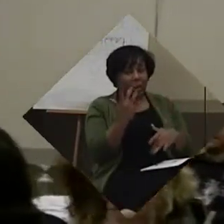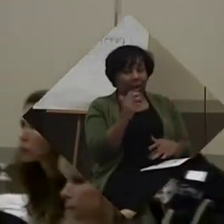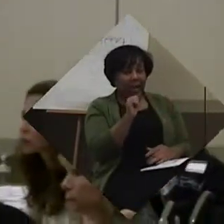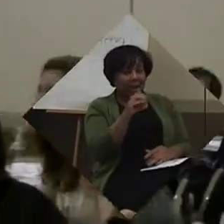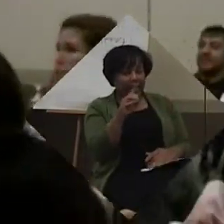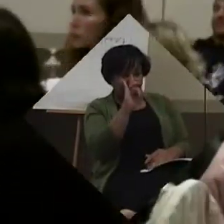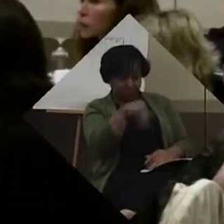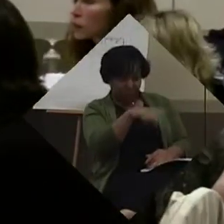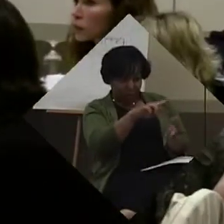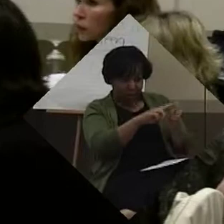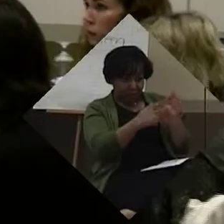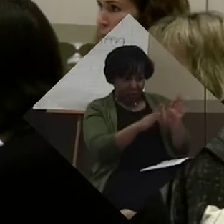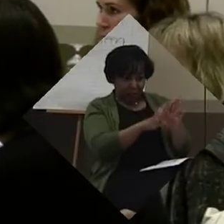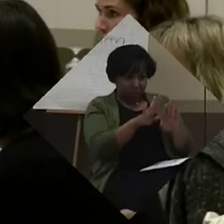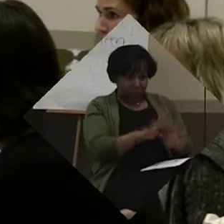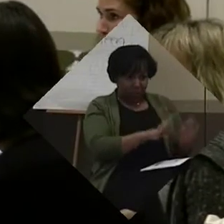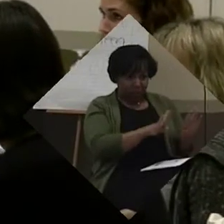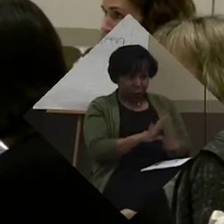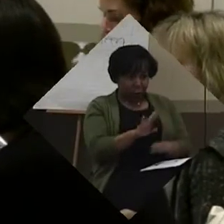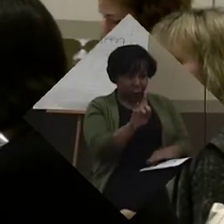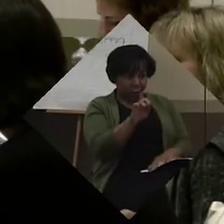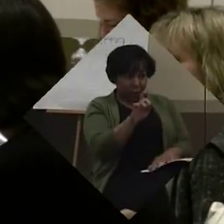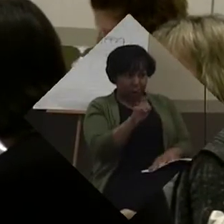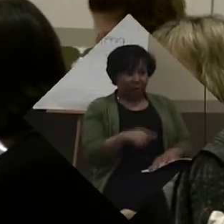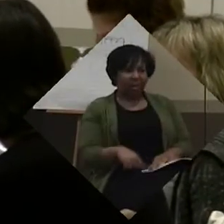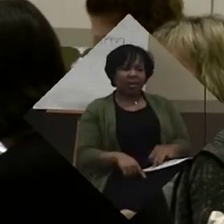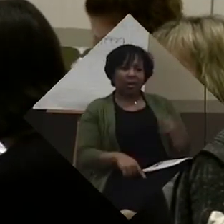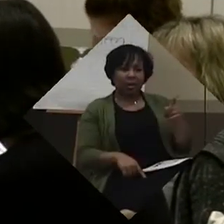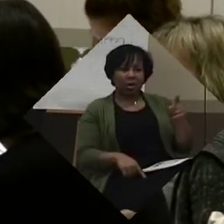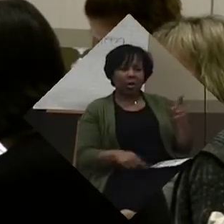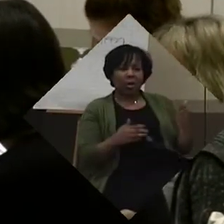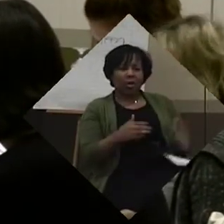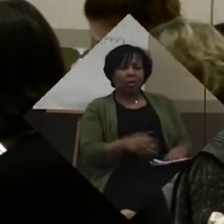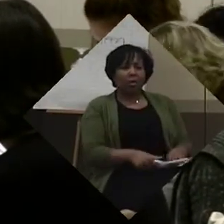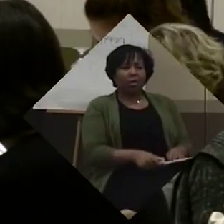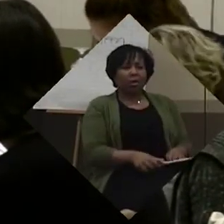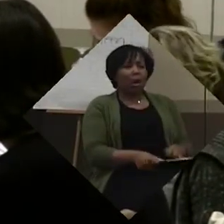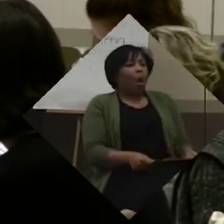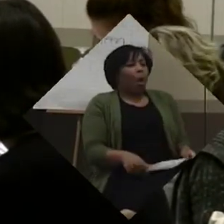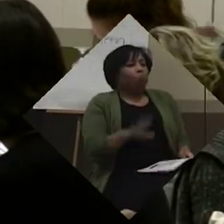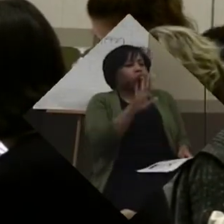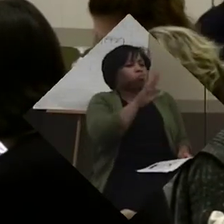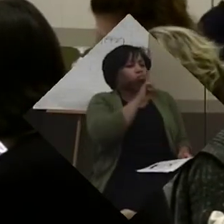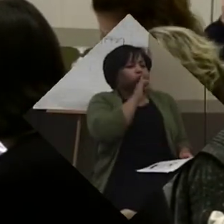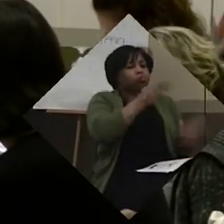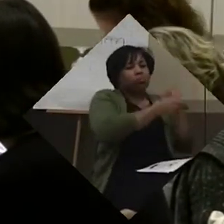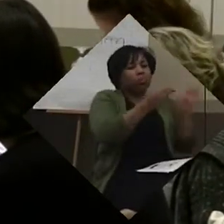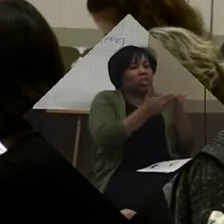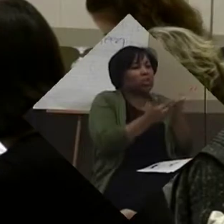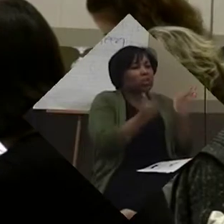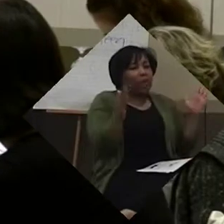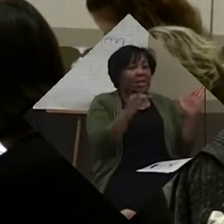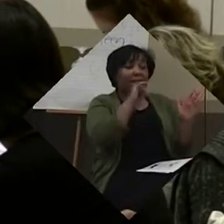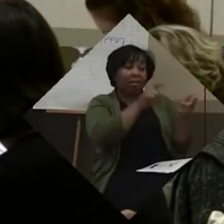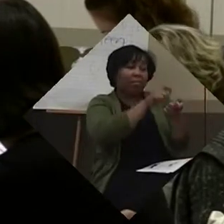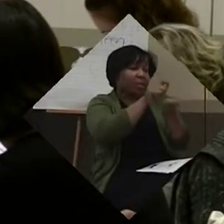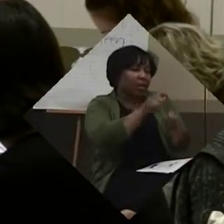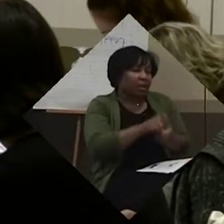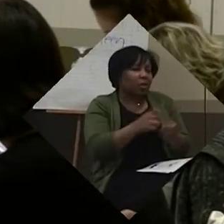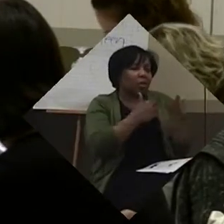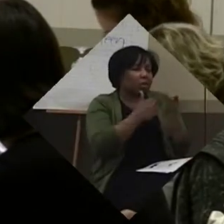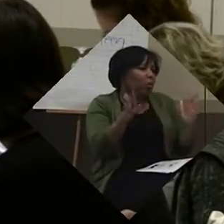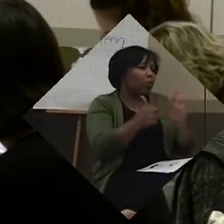That's your definition of the behavior? You're moving to kind of a diagnosis? Generalizing or going to specific things.